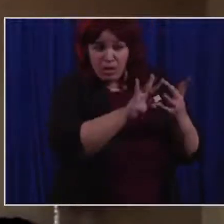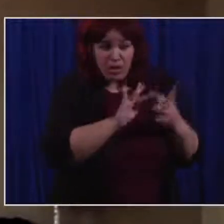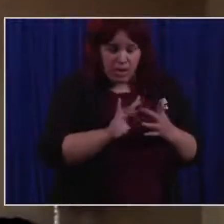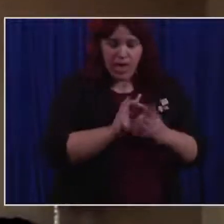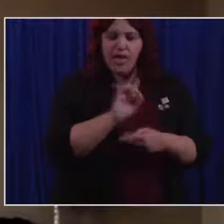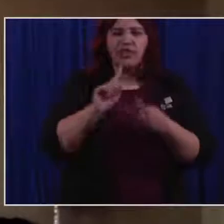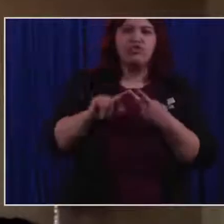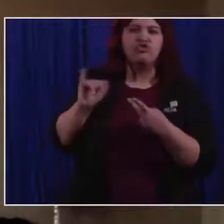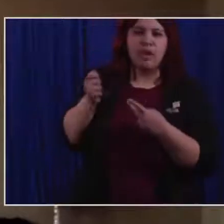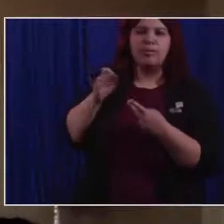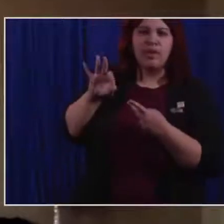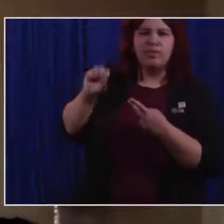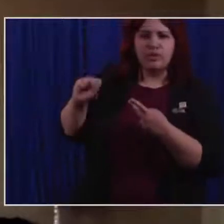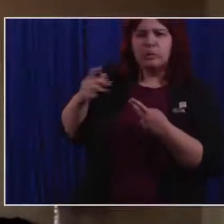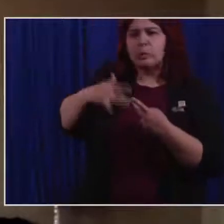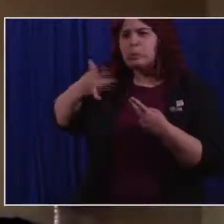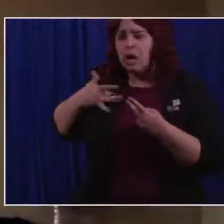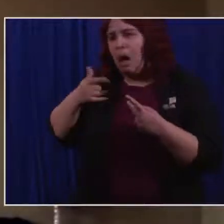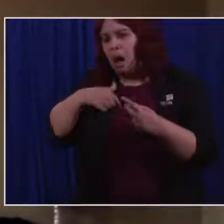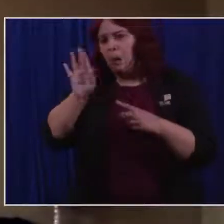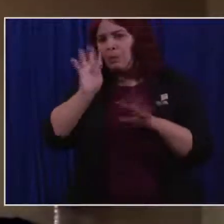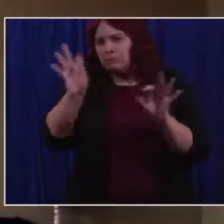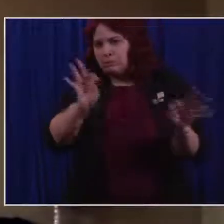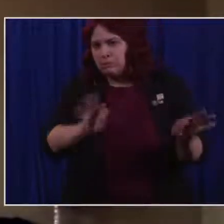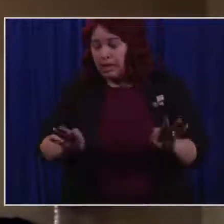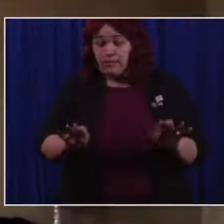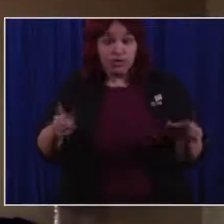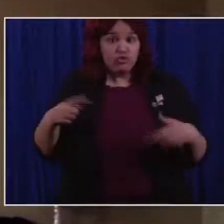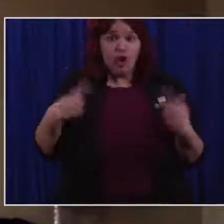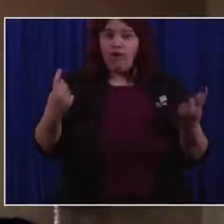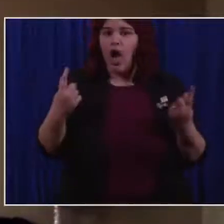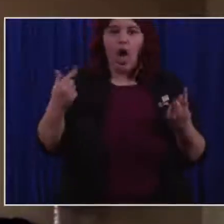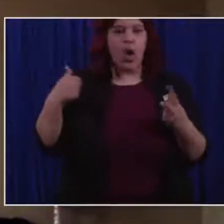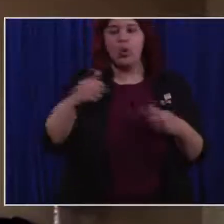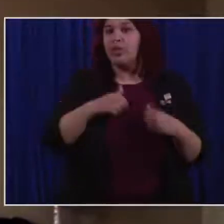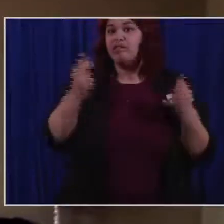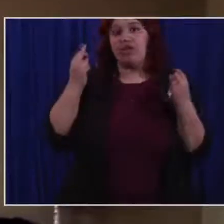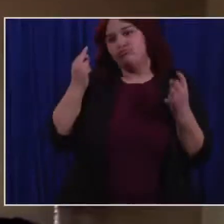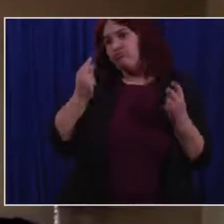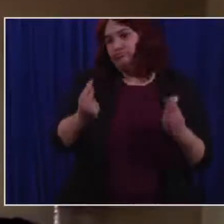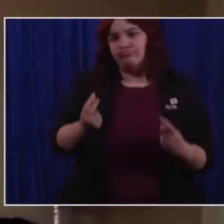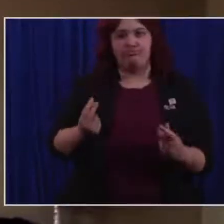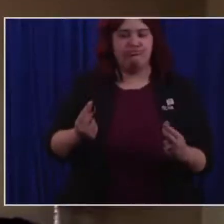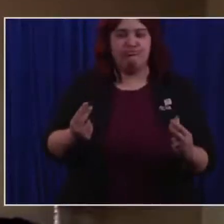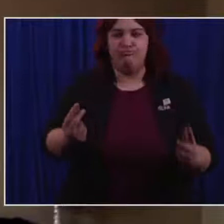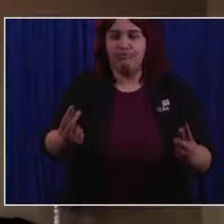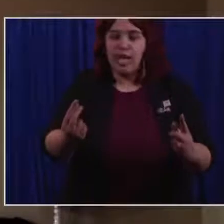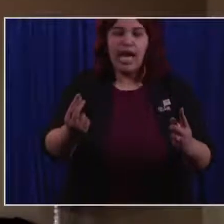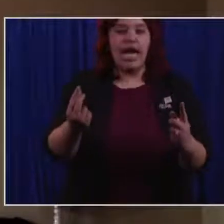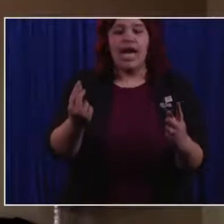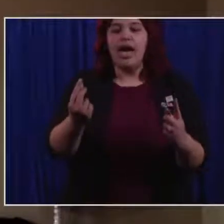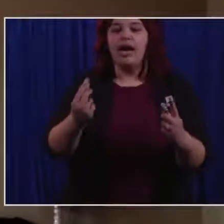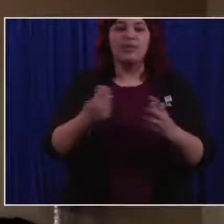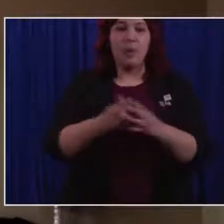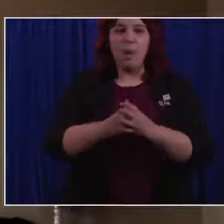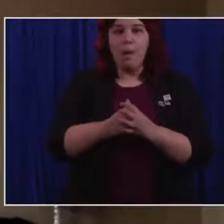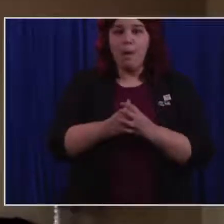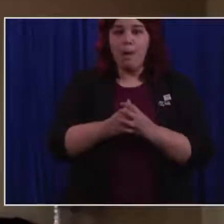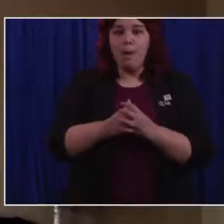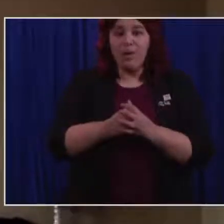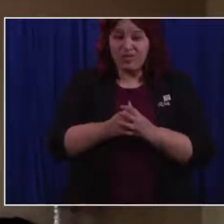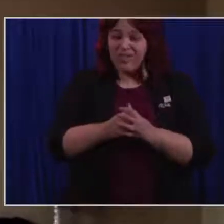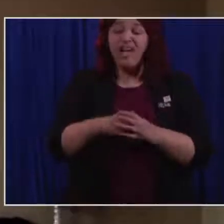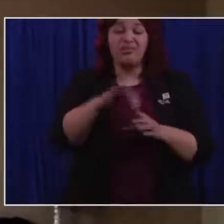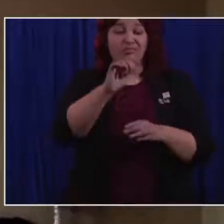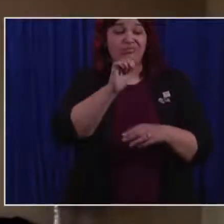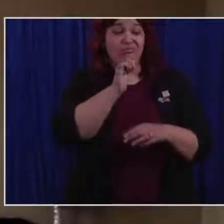it's definitely off to a fast start. And I think it's been a great starting point for us to bring the private and